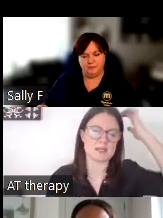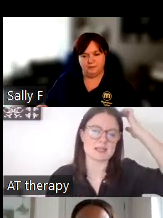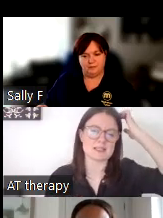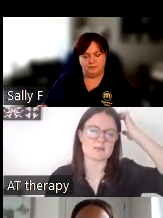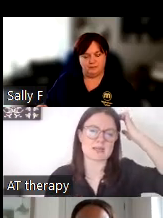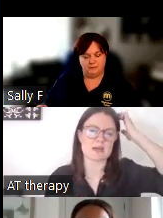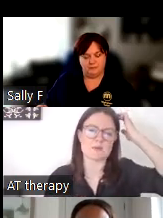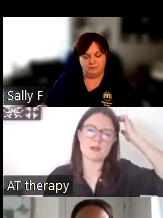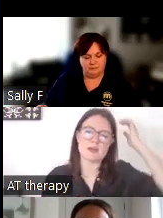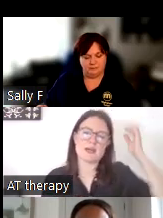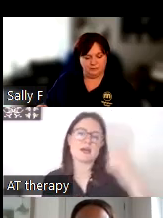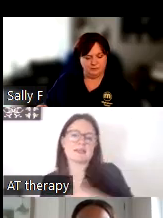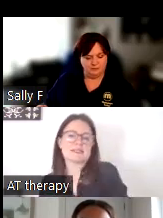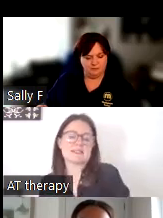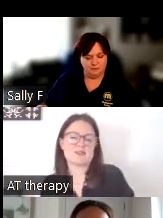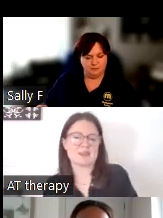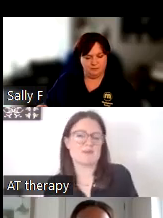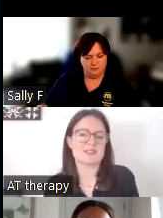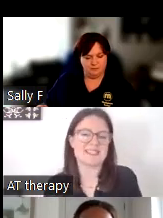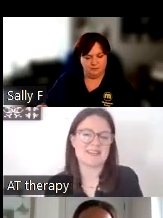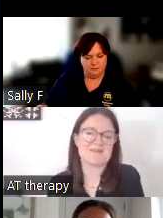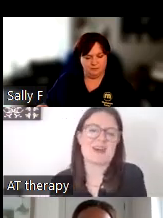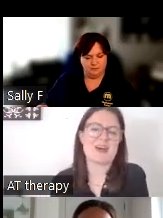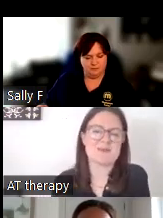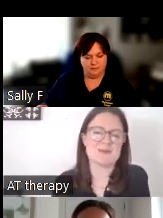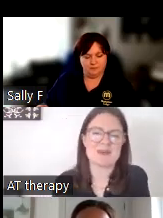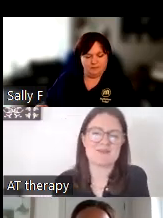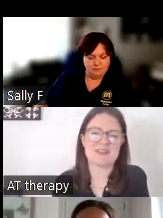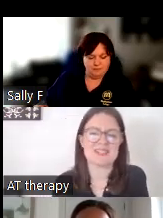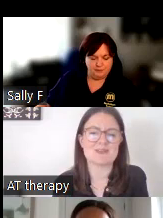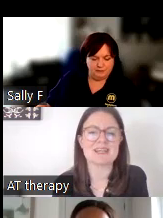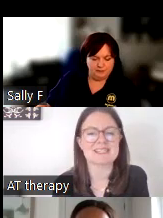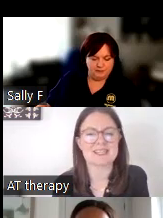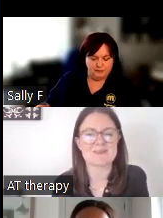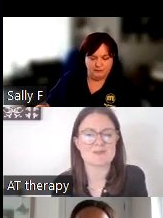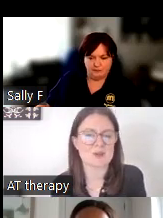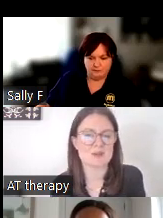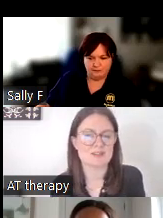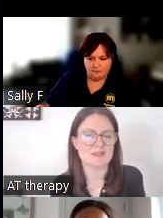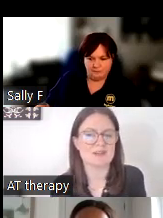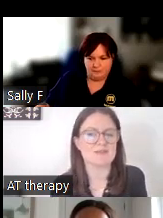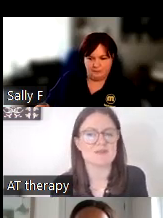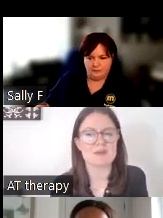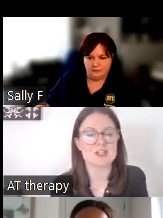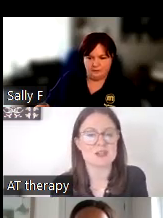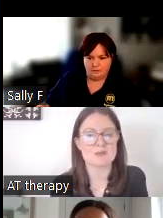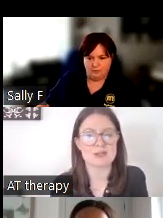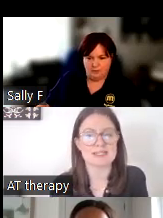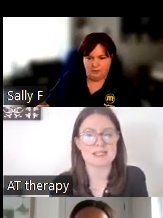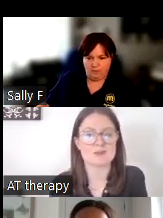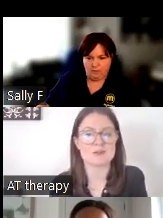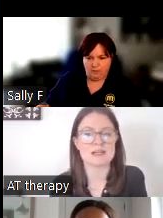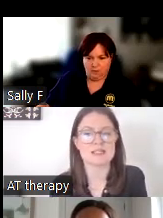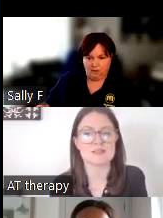having to speak at the same time. This does have a positive benefit to it, because it can make verbal delivery of information